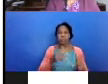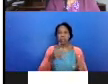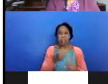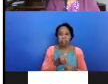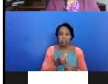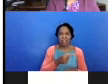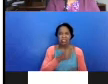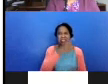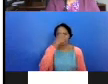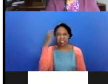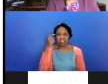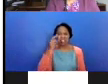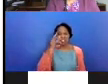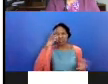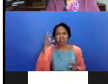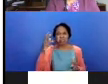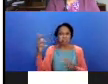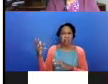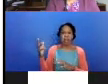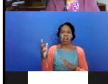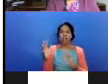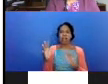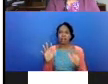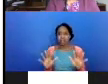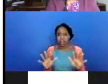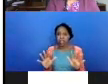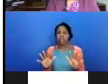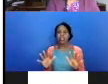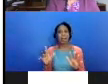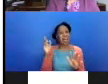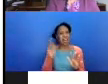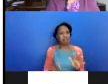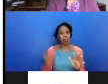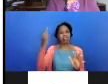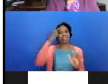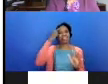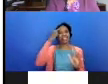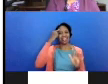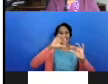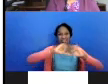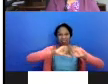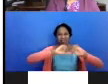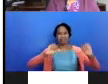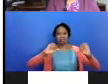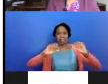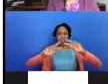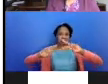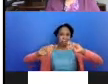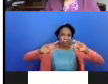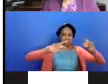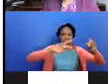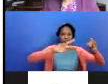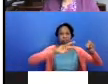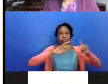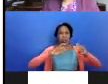important to actually stop the violence. It's about allowing the cost to come forward, and for the men to actually consider what they want in their relationships, and then